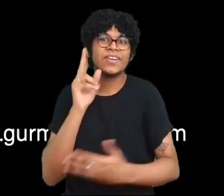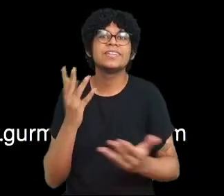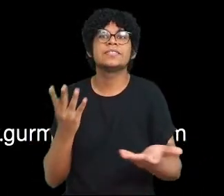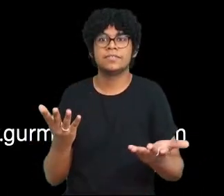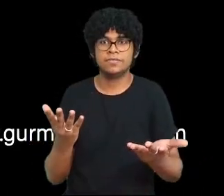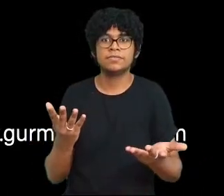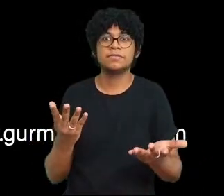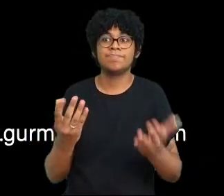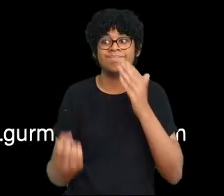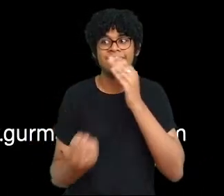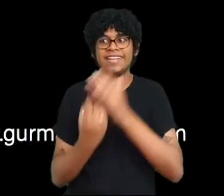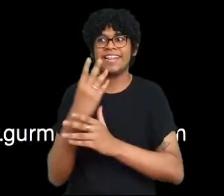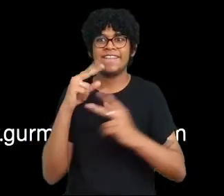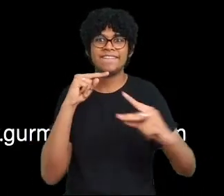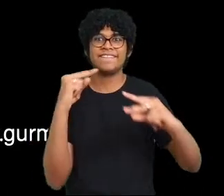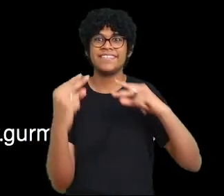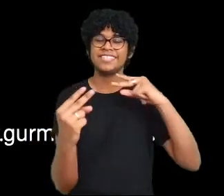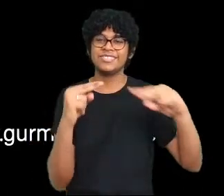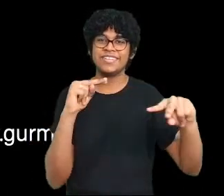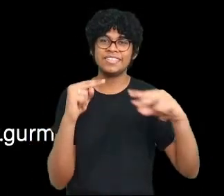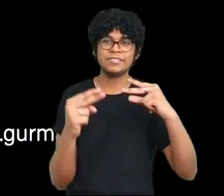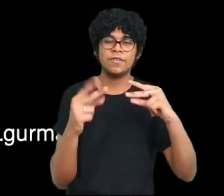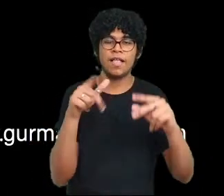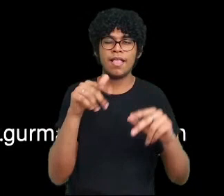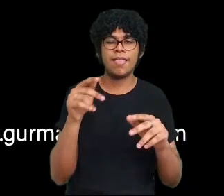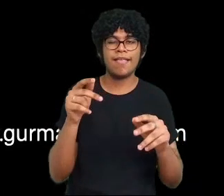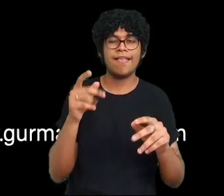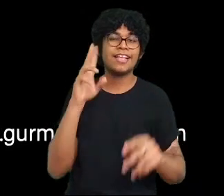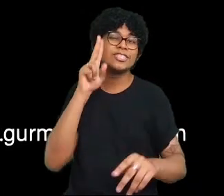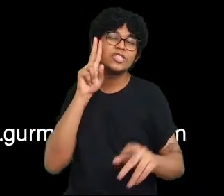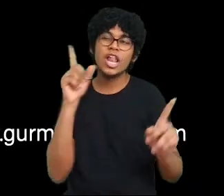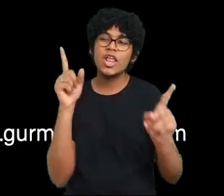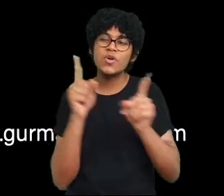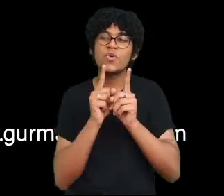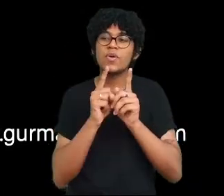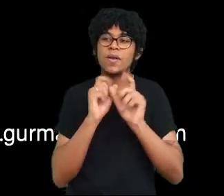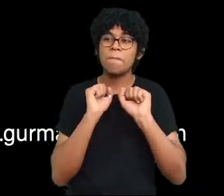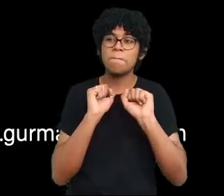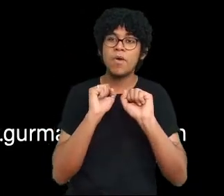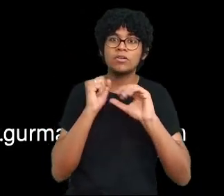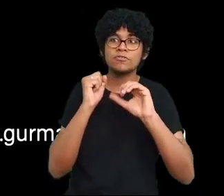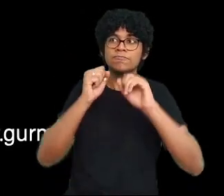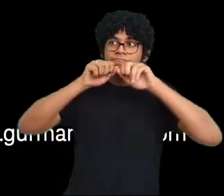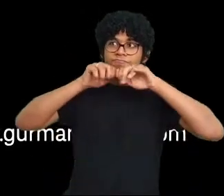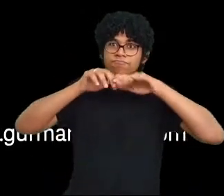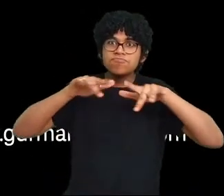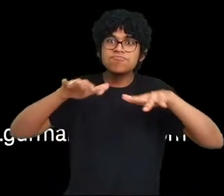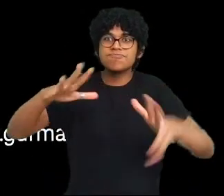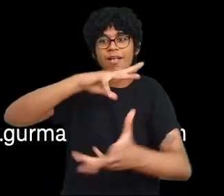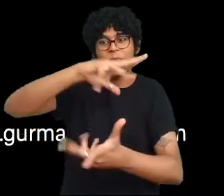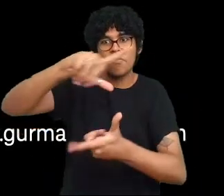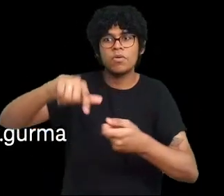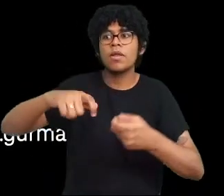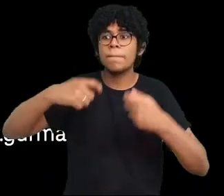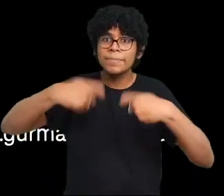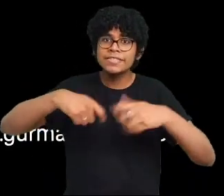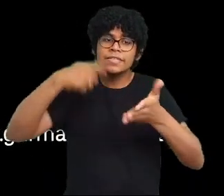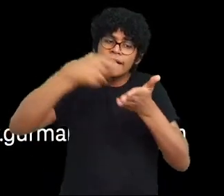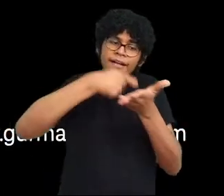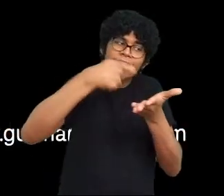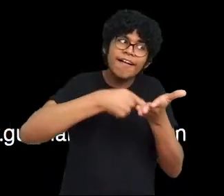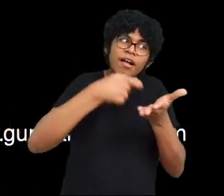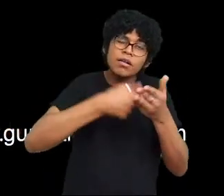can travel the world on their own, we need to use annotations and text quite heavily on the chart.